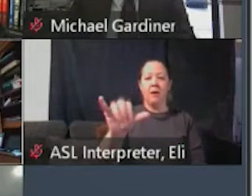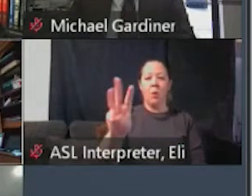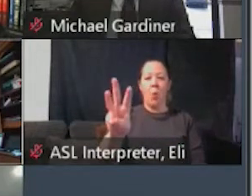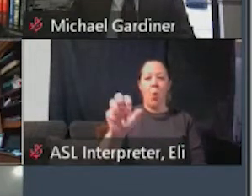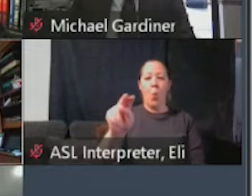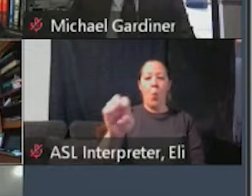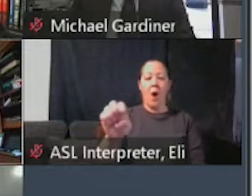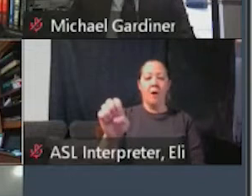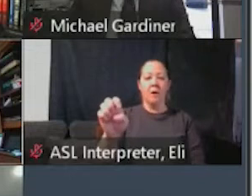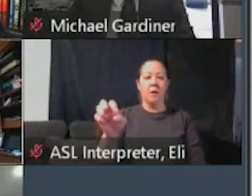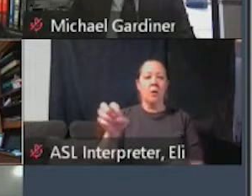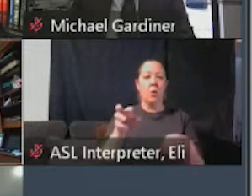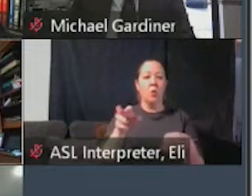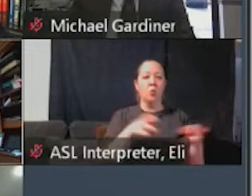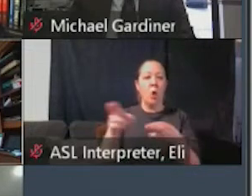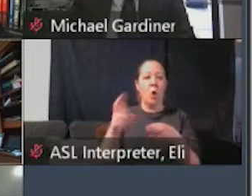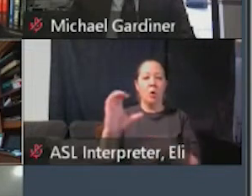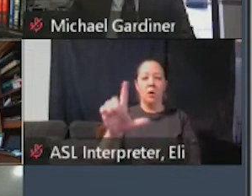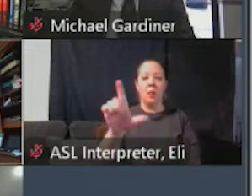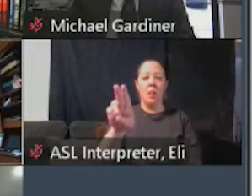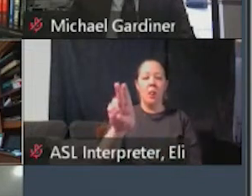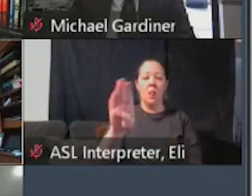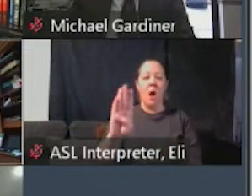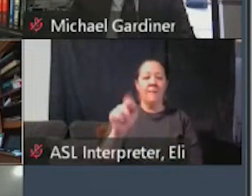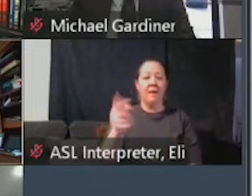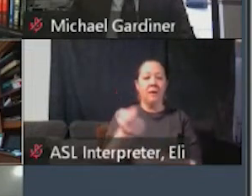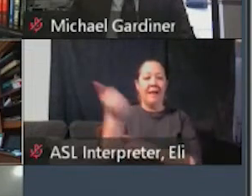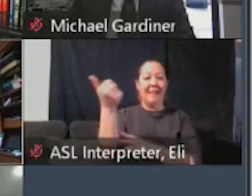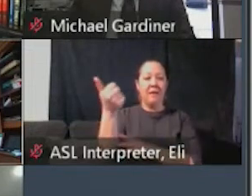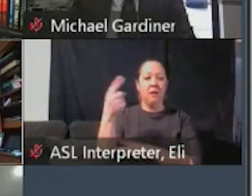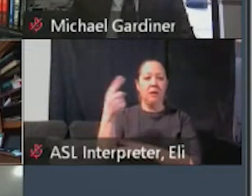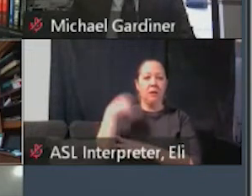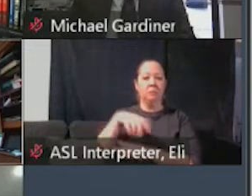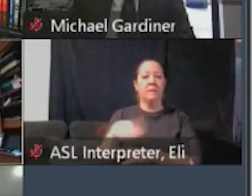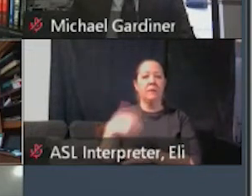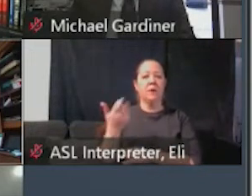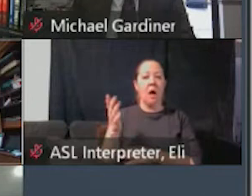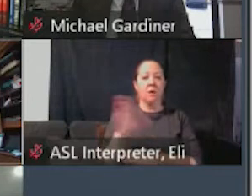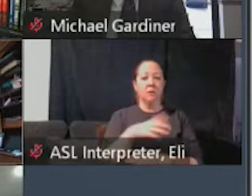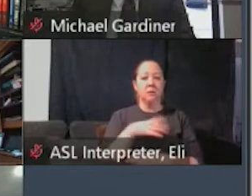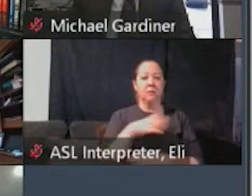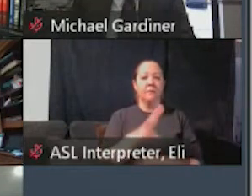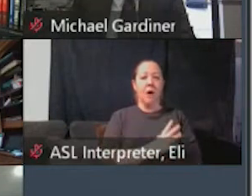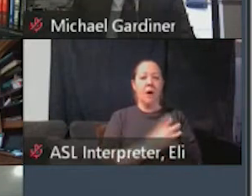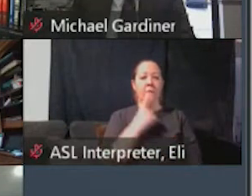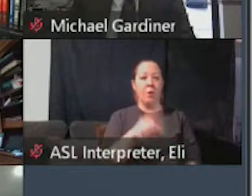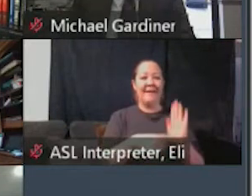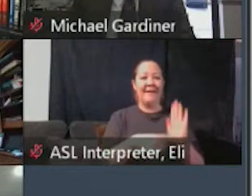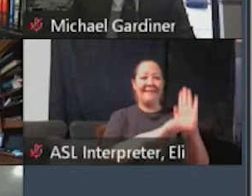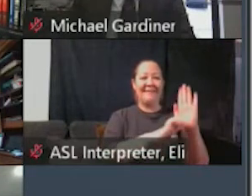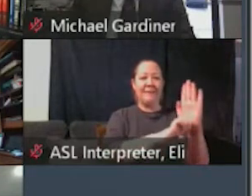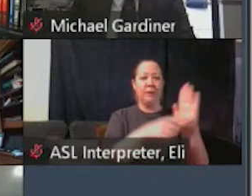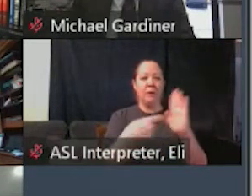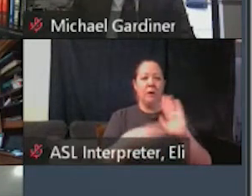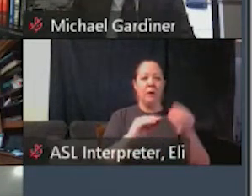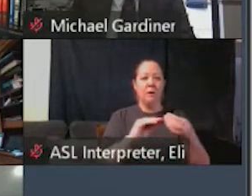deleted. All else stays the same as outlined in applicant exhibit number one. Okay. Second. We have a motion, and